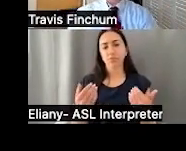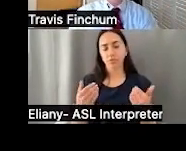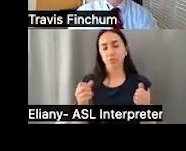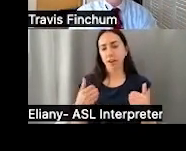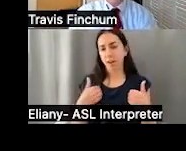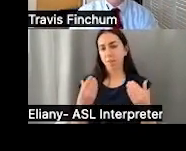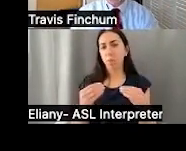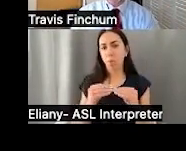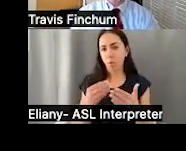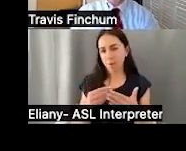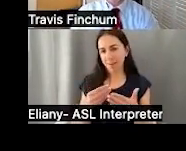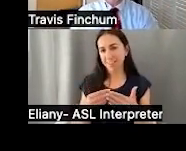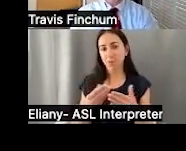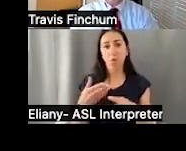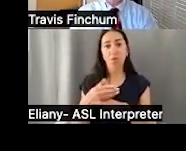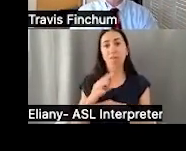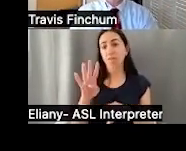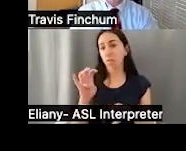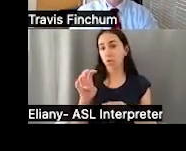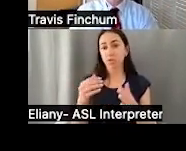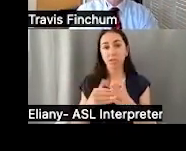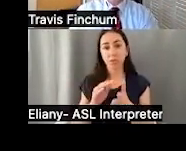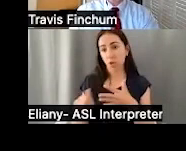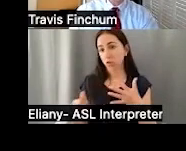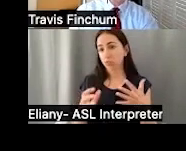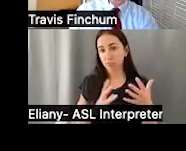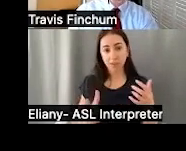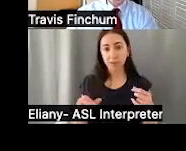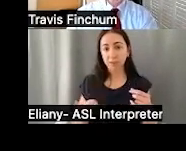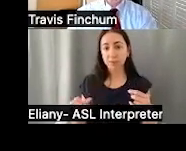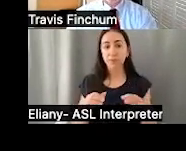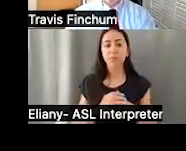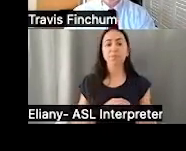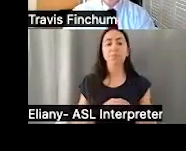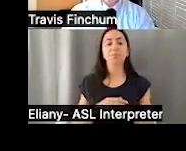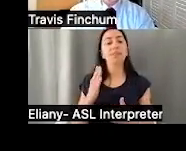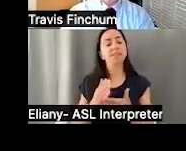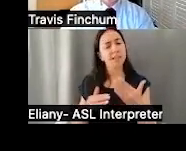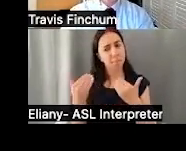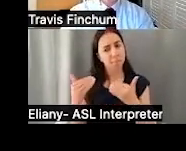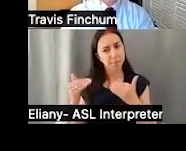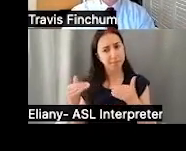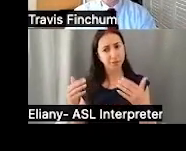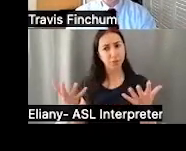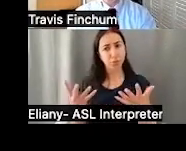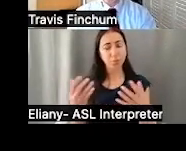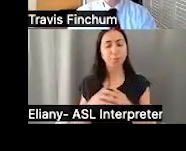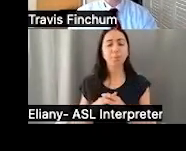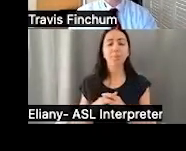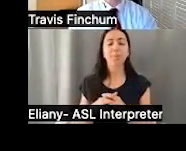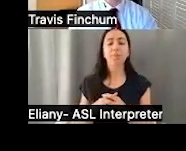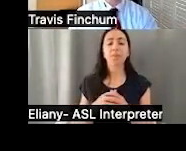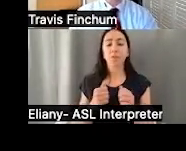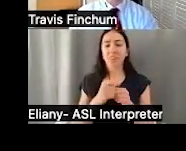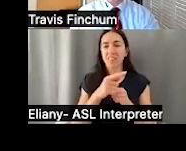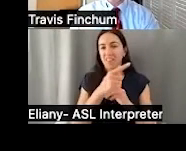over $400,000 in the account. One of the limitations are that under the current law, you have